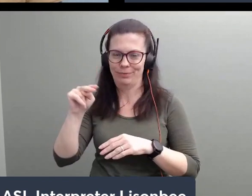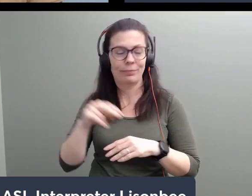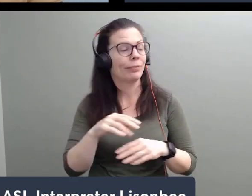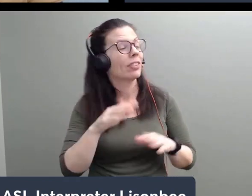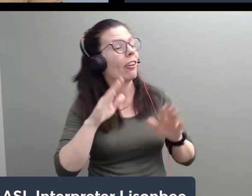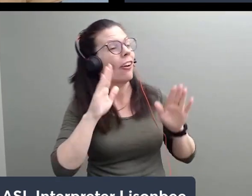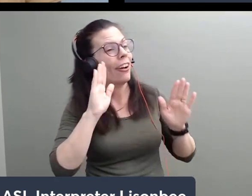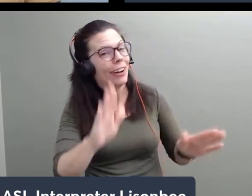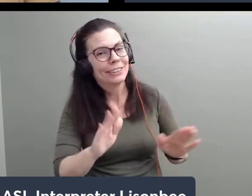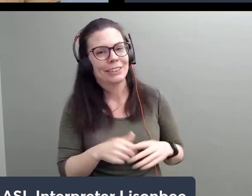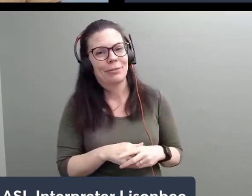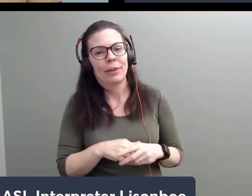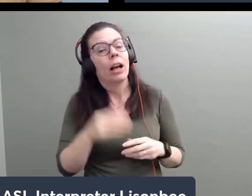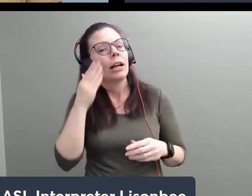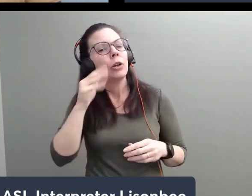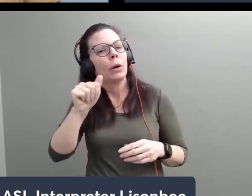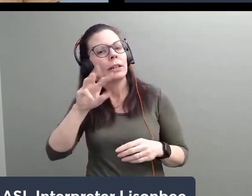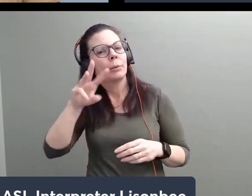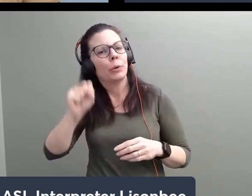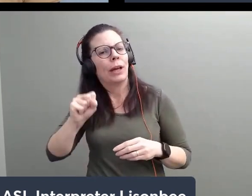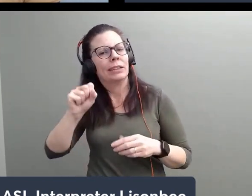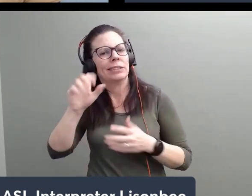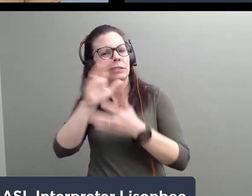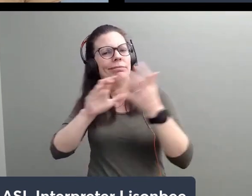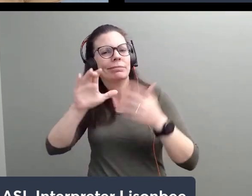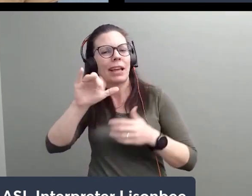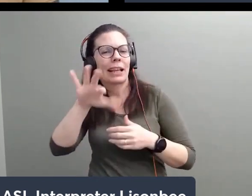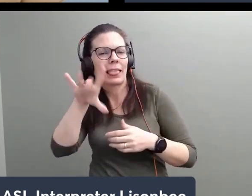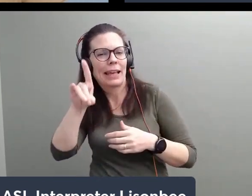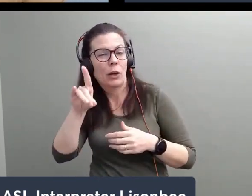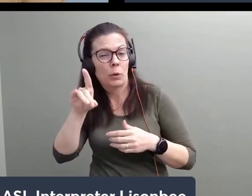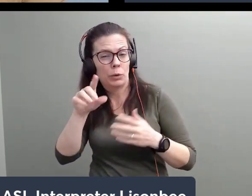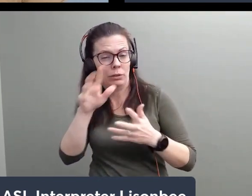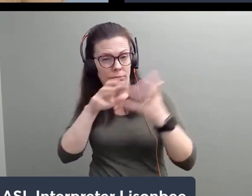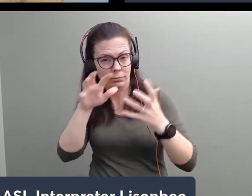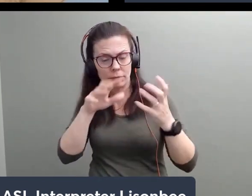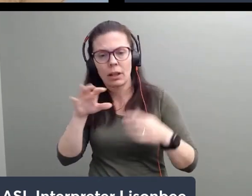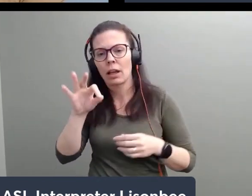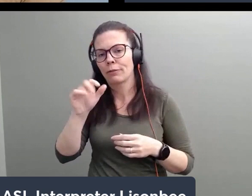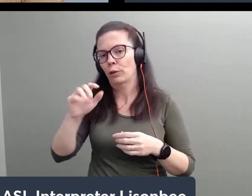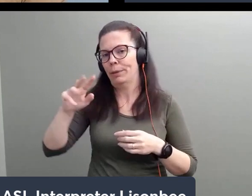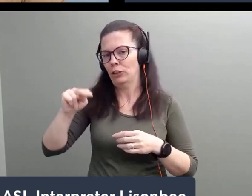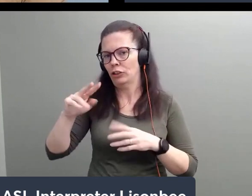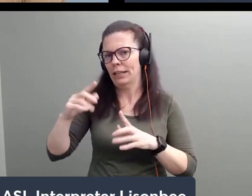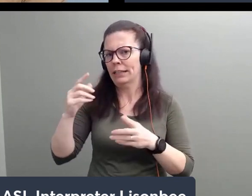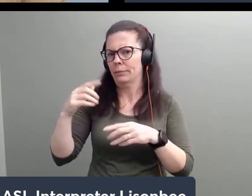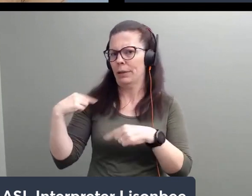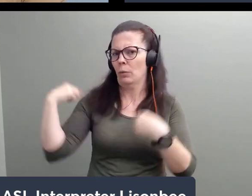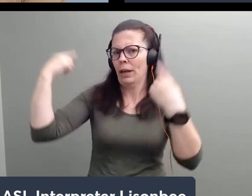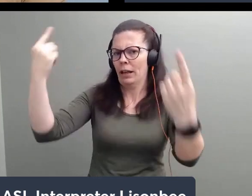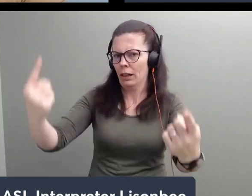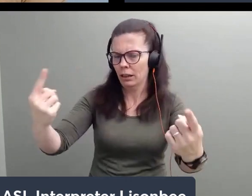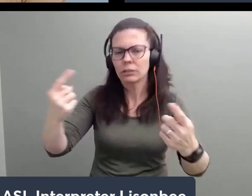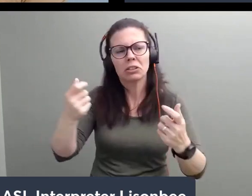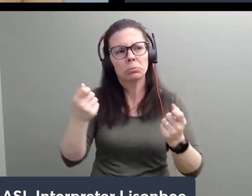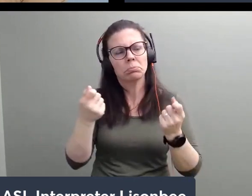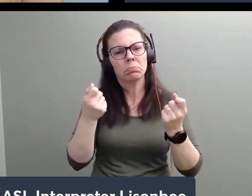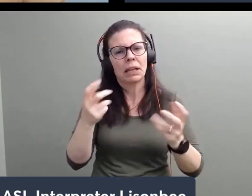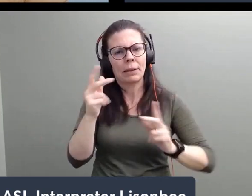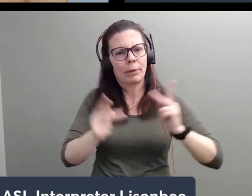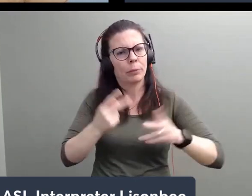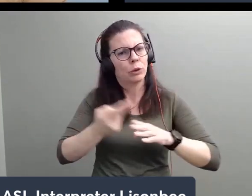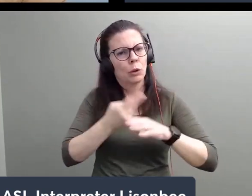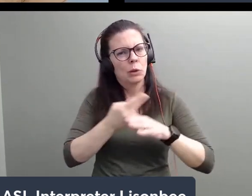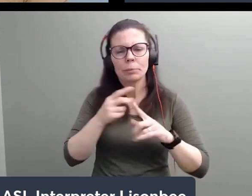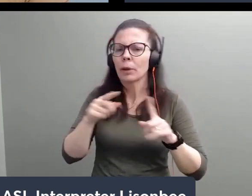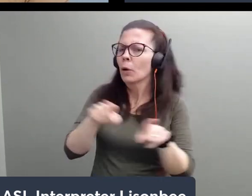So I know AWS CloudFormation has been around for a while. There's a fair number of people who are using it, but there's also some people who aren't going to be as familiar